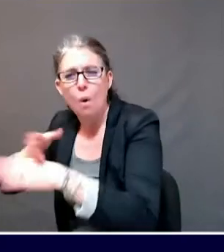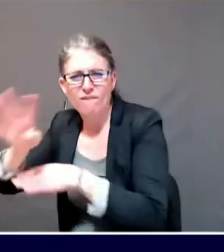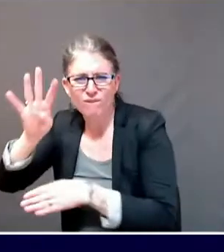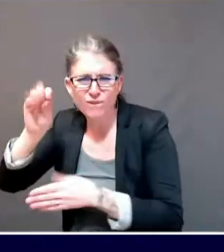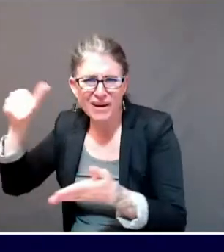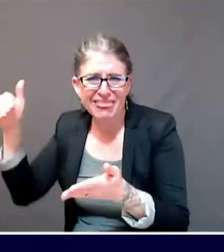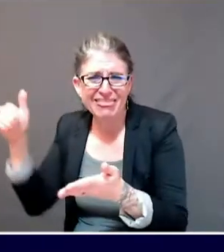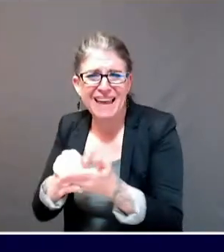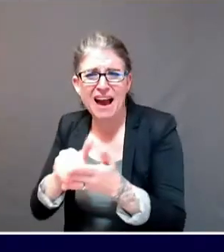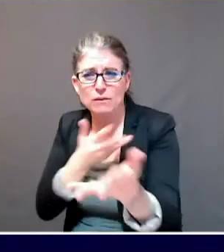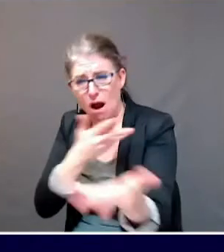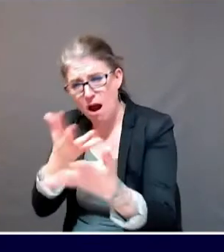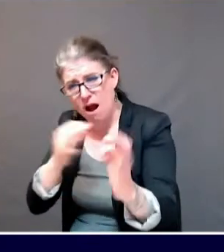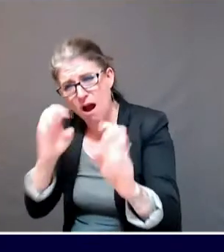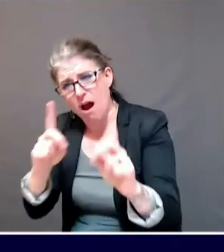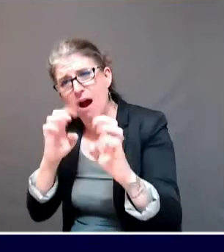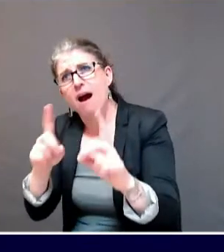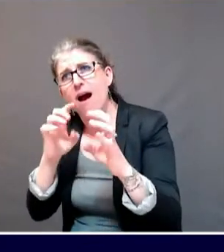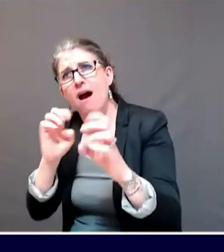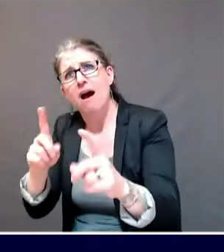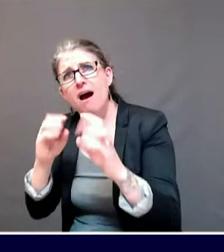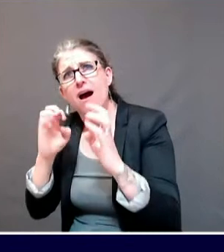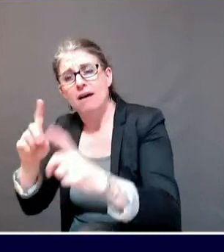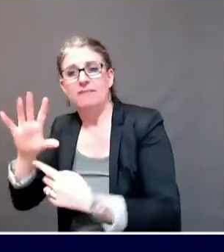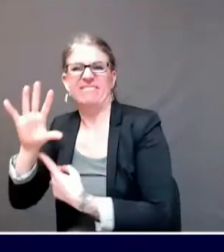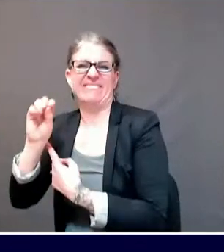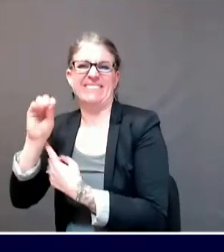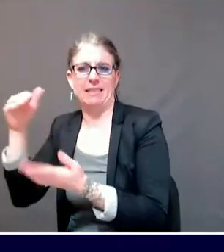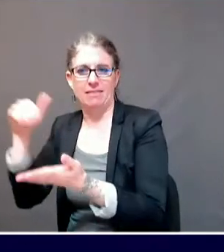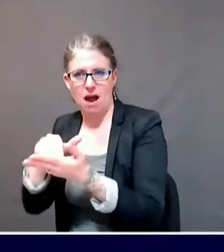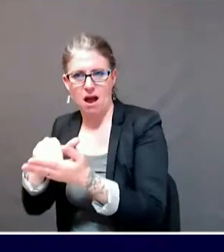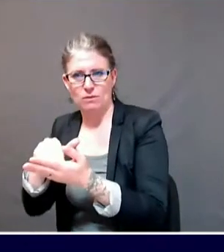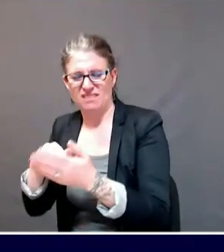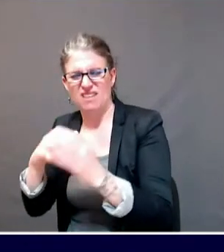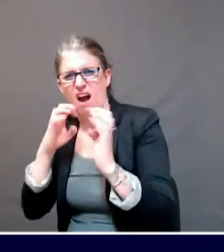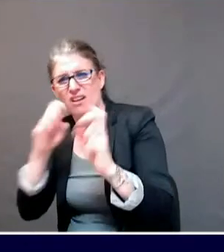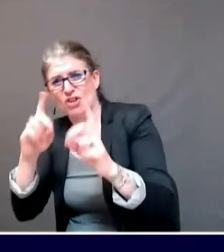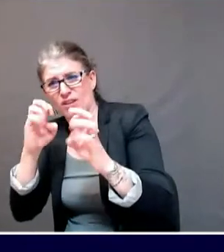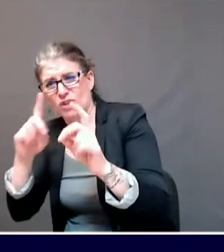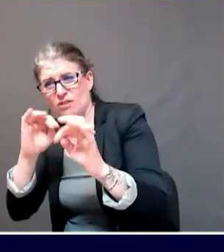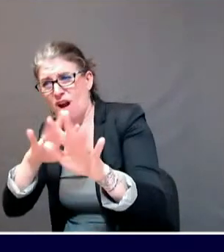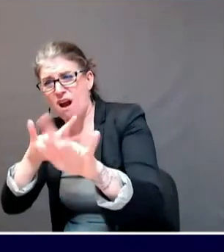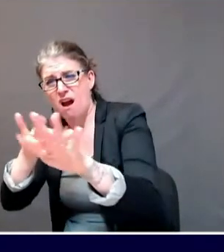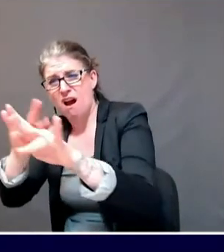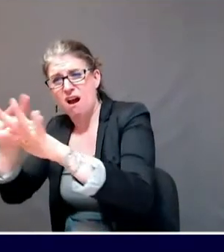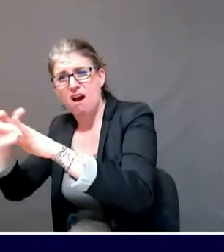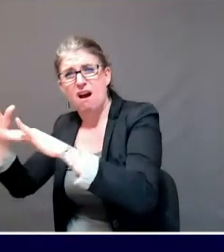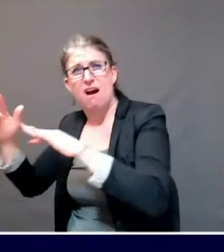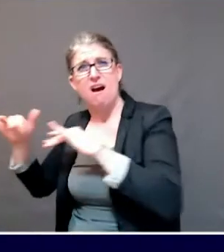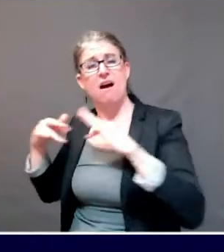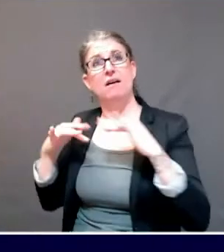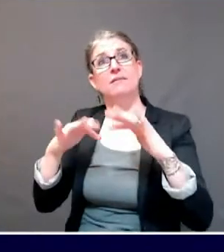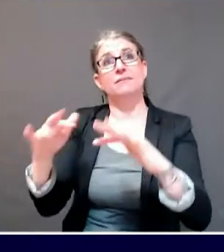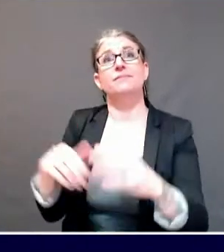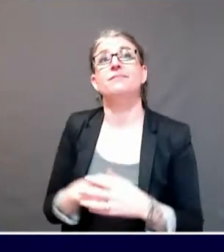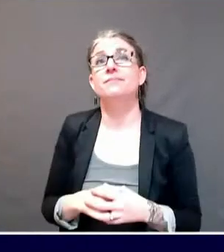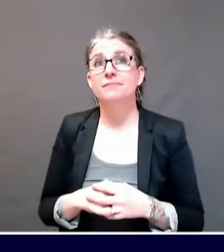their questions around COVID-19. I would like to start this year by taking a